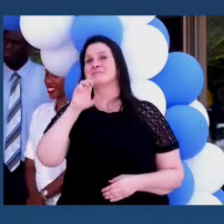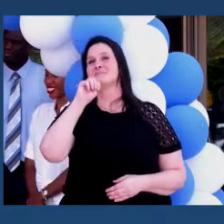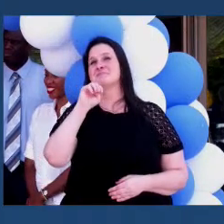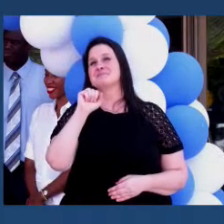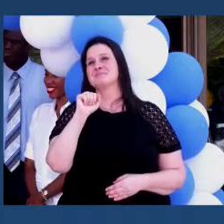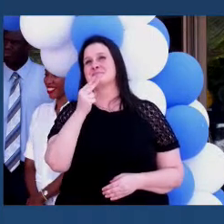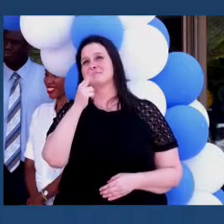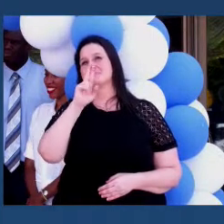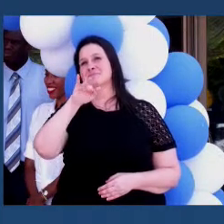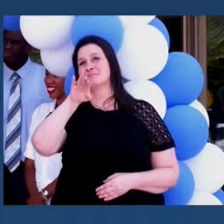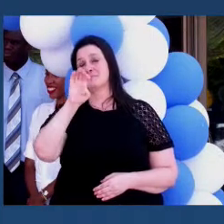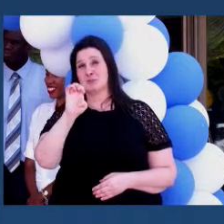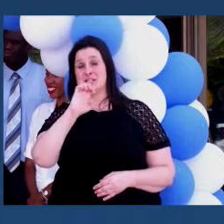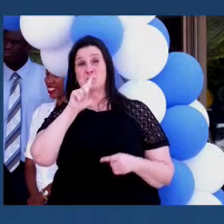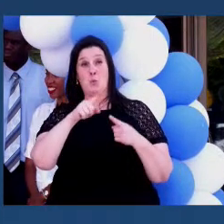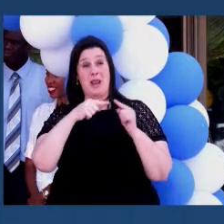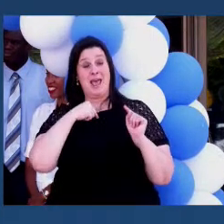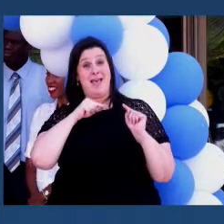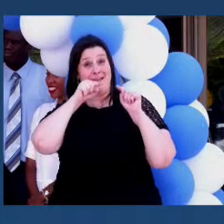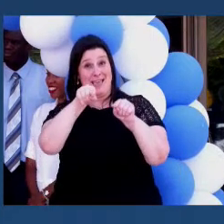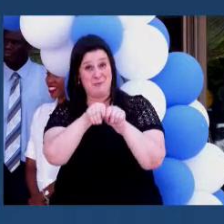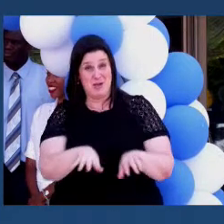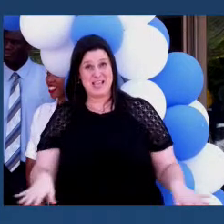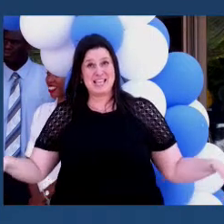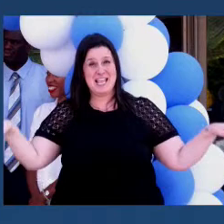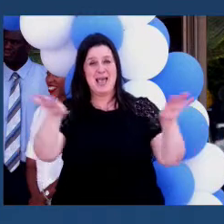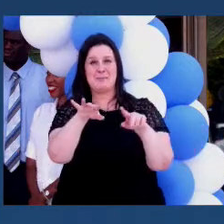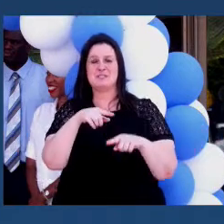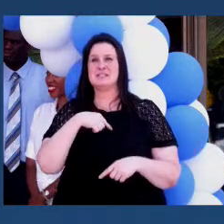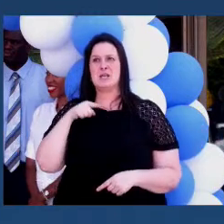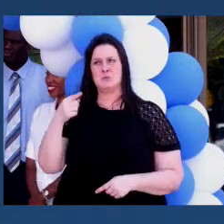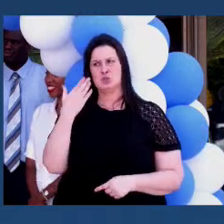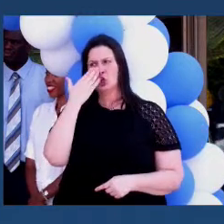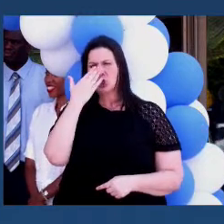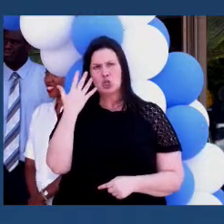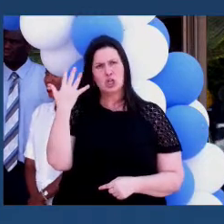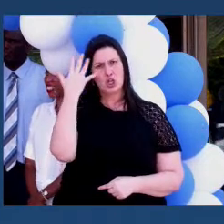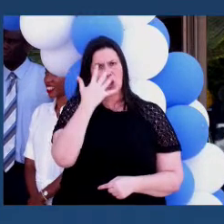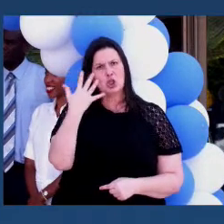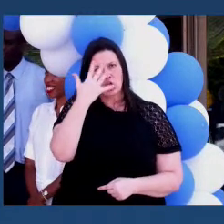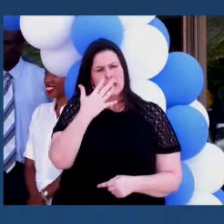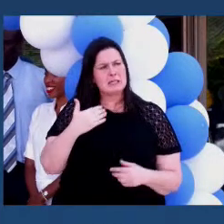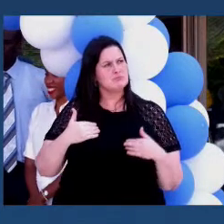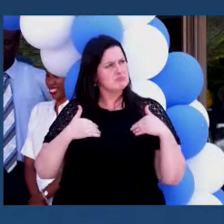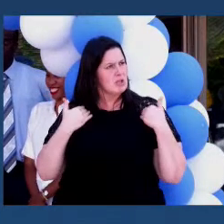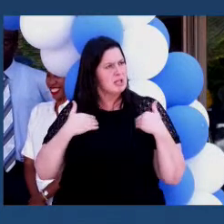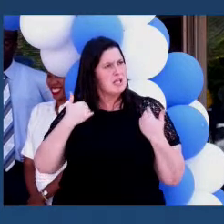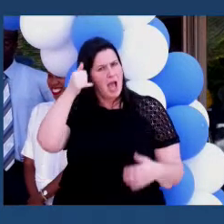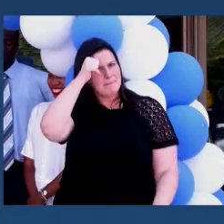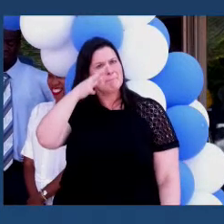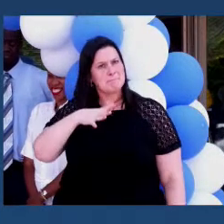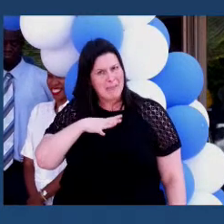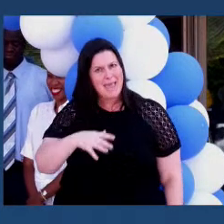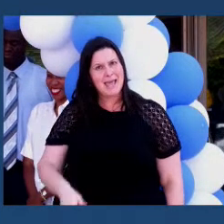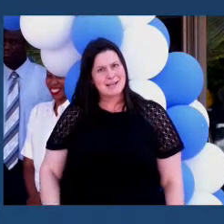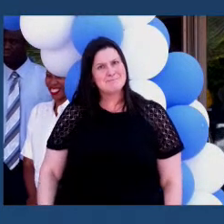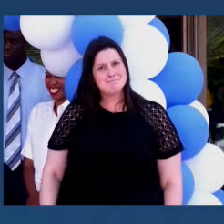Maurice, when I got on campus, was a good-looking young man,